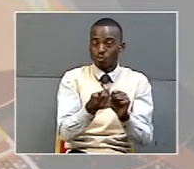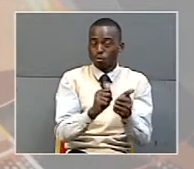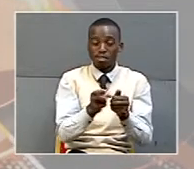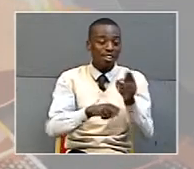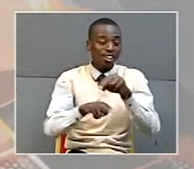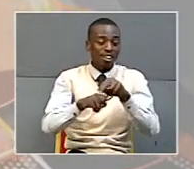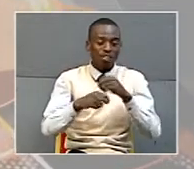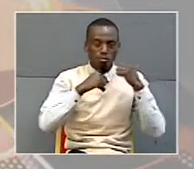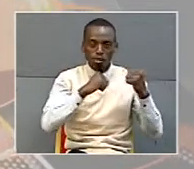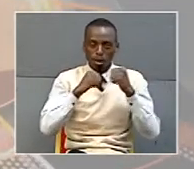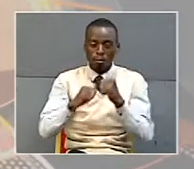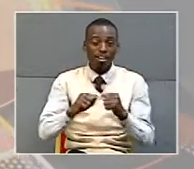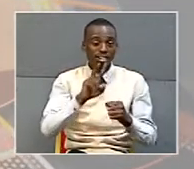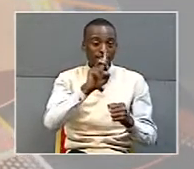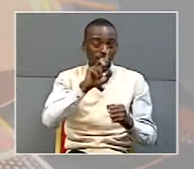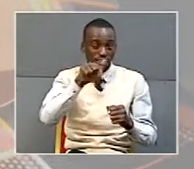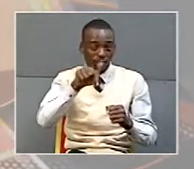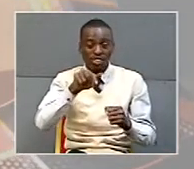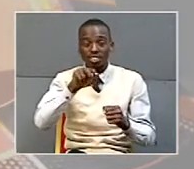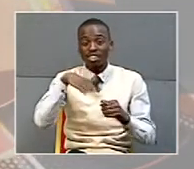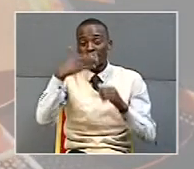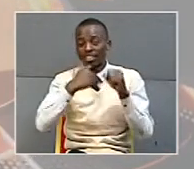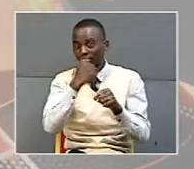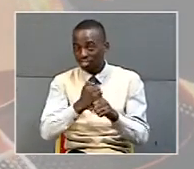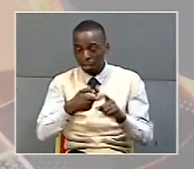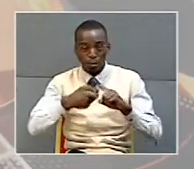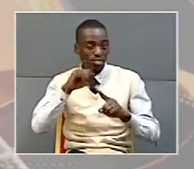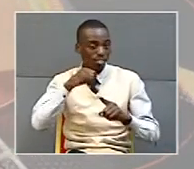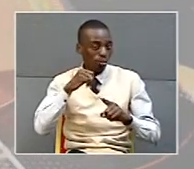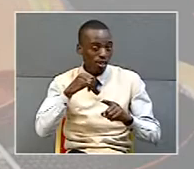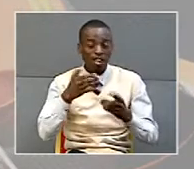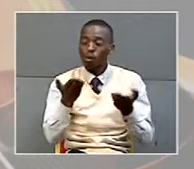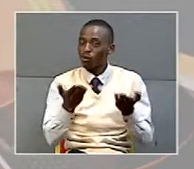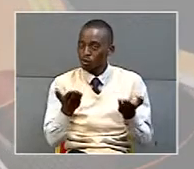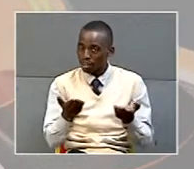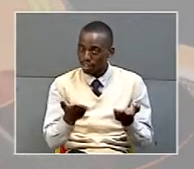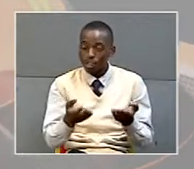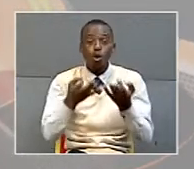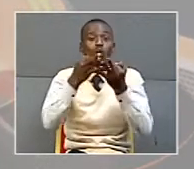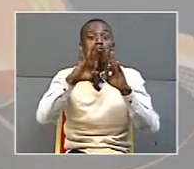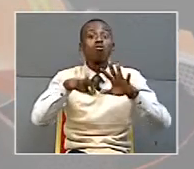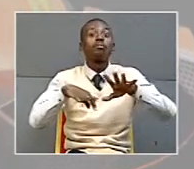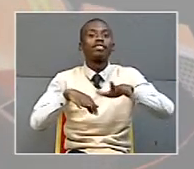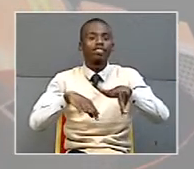national fight slated for 17th January 2018. The match is expected to take place at Freedom City.